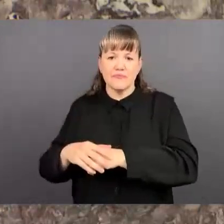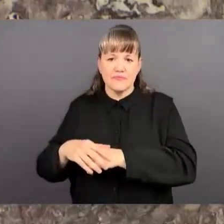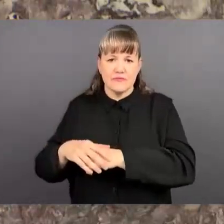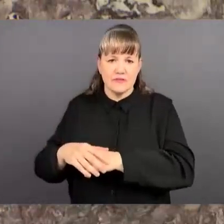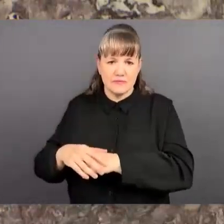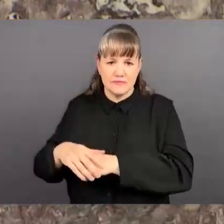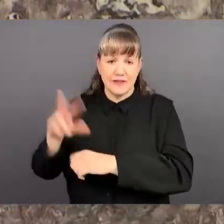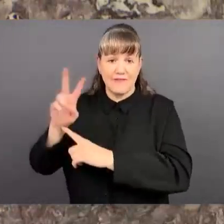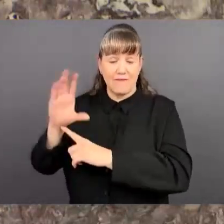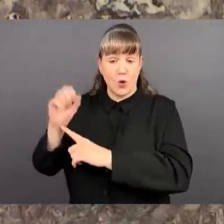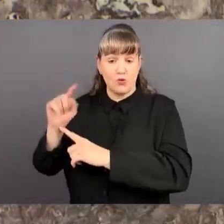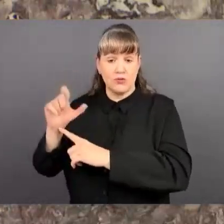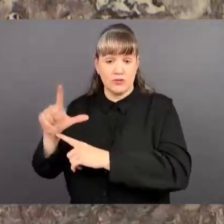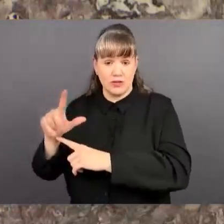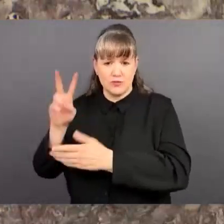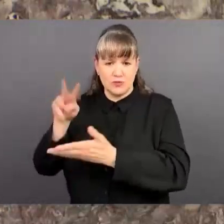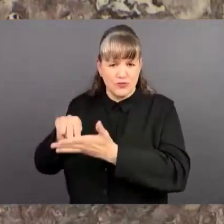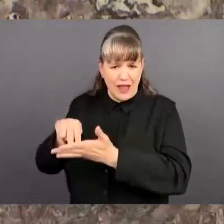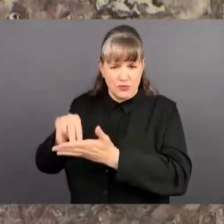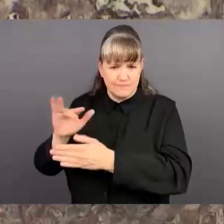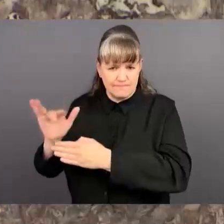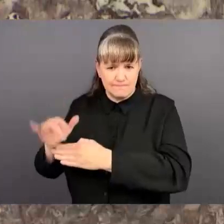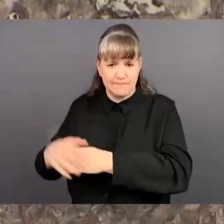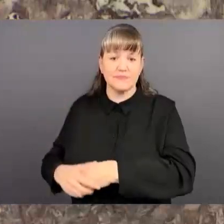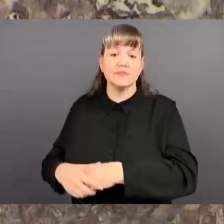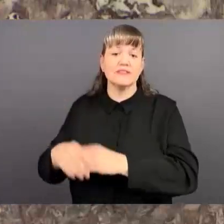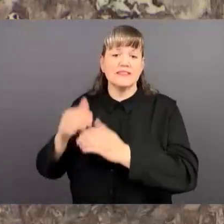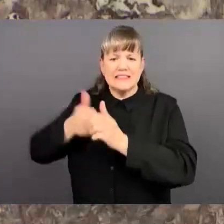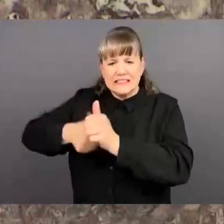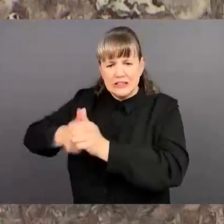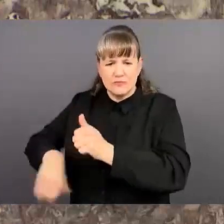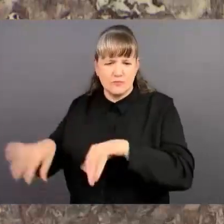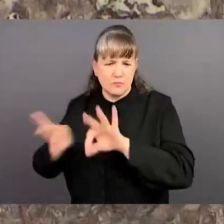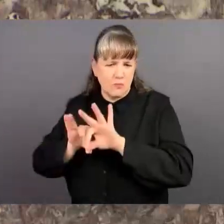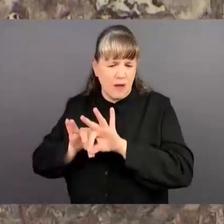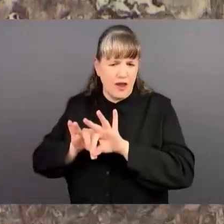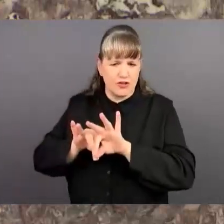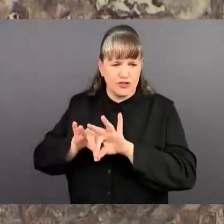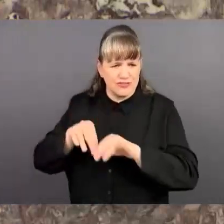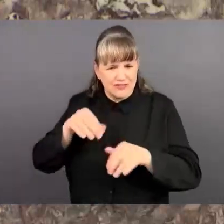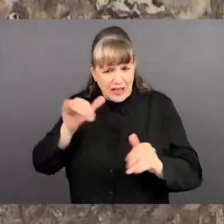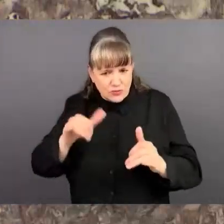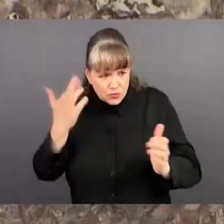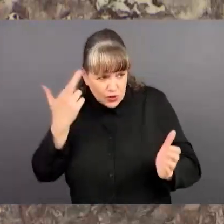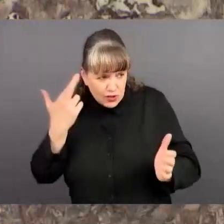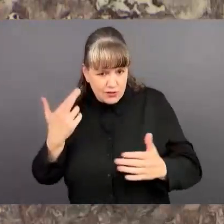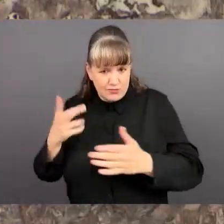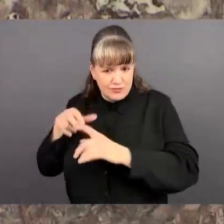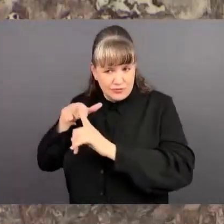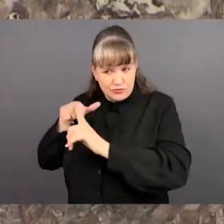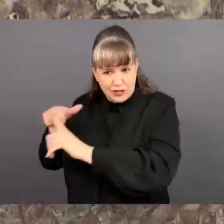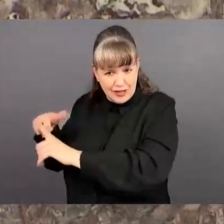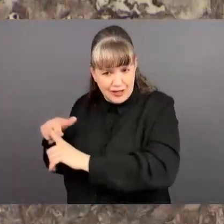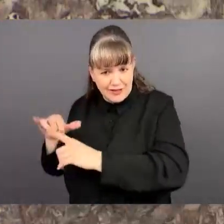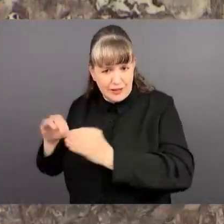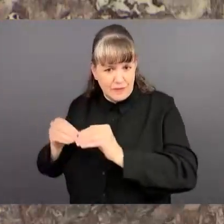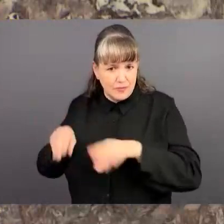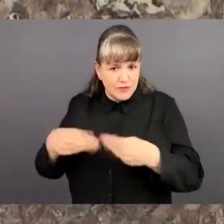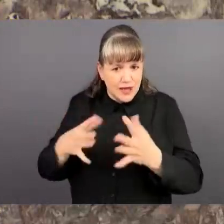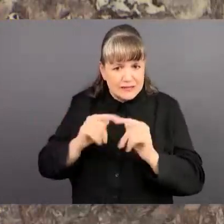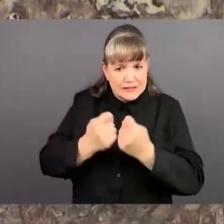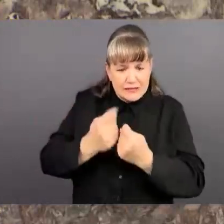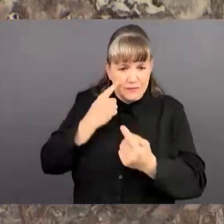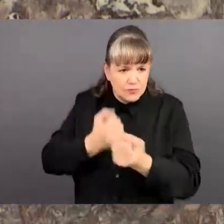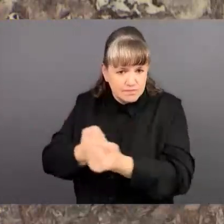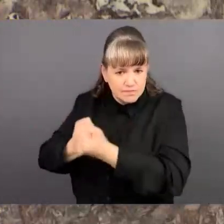tracked by health authorities. That is why those people have teams that are assigned to support them, to ensure that they have access to what they need,